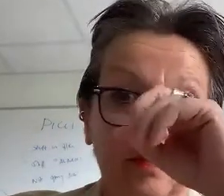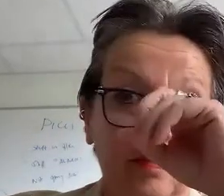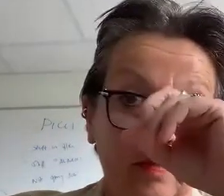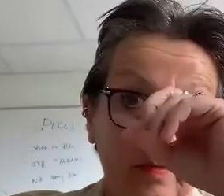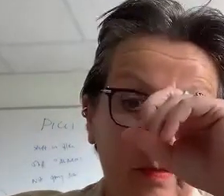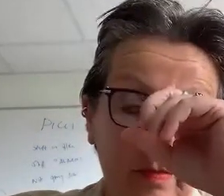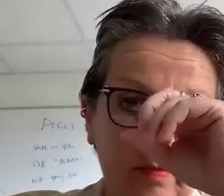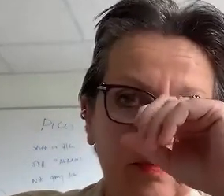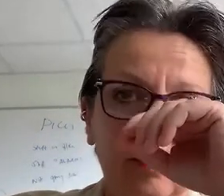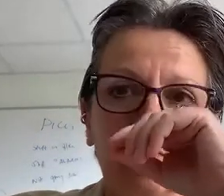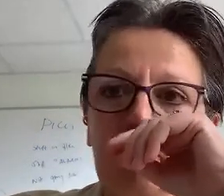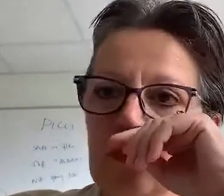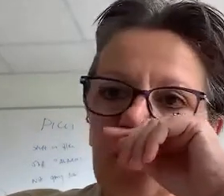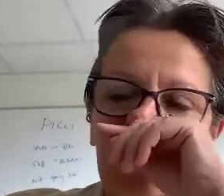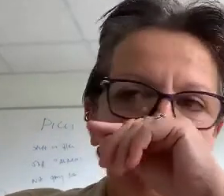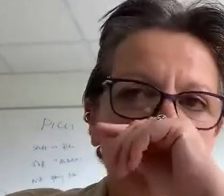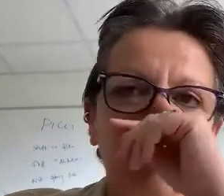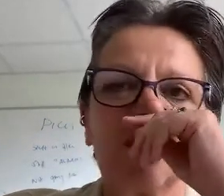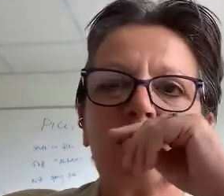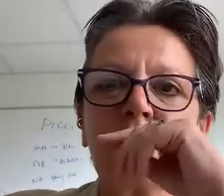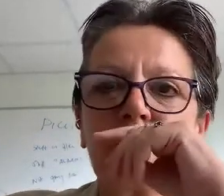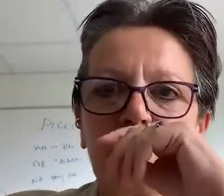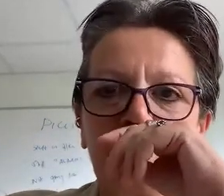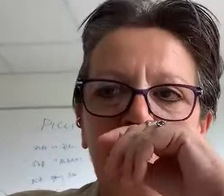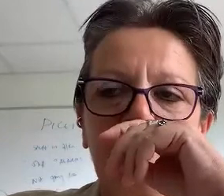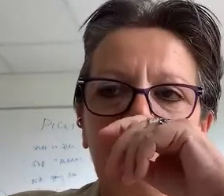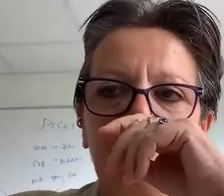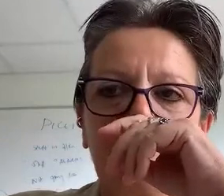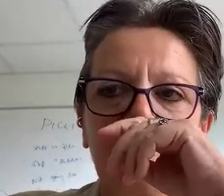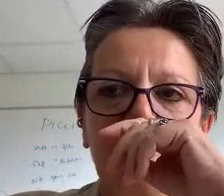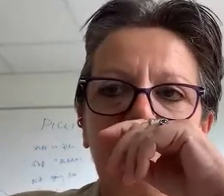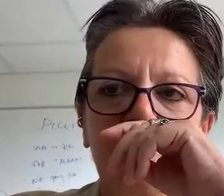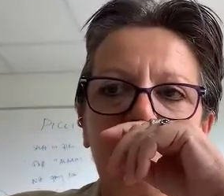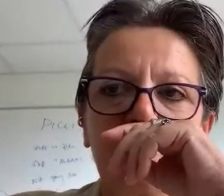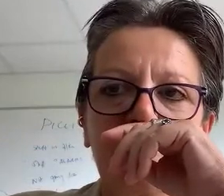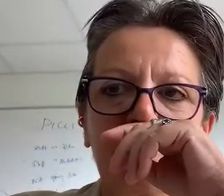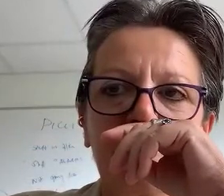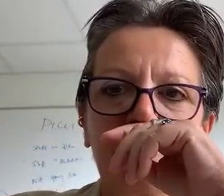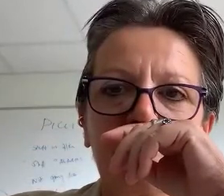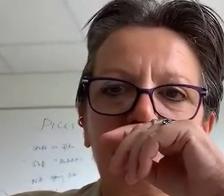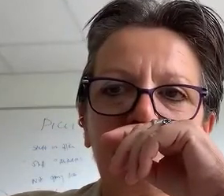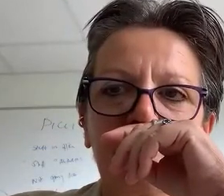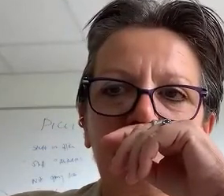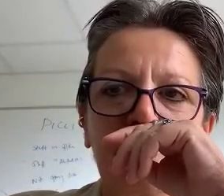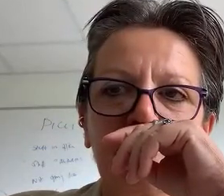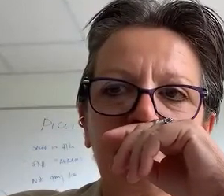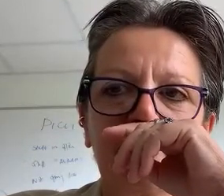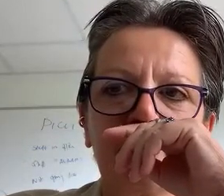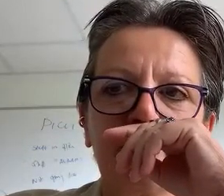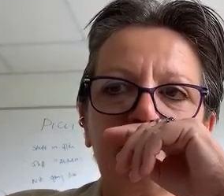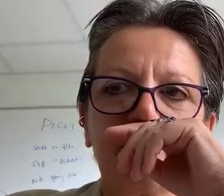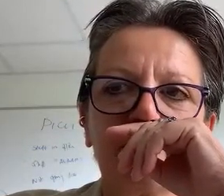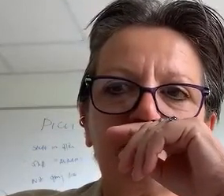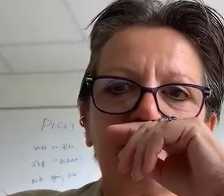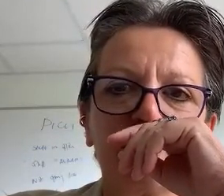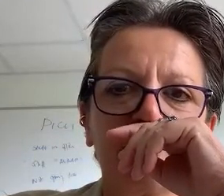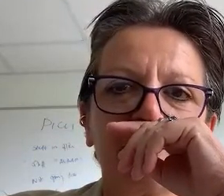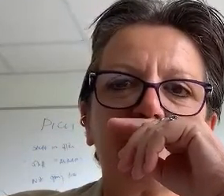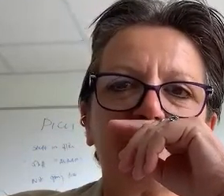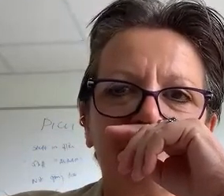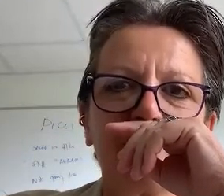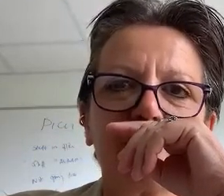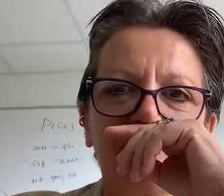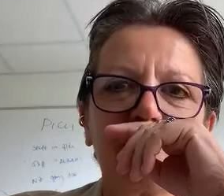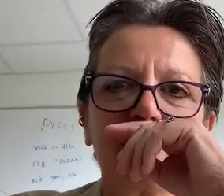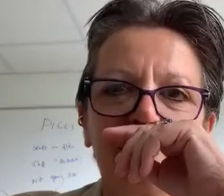partnership. And we also can welcome and I have been practicing this, Anagnostara, who is the Head